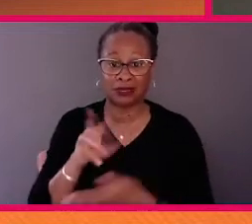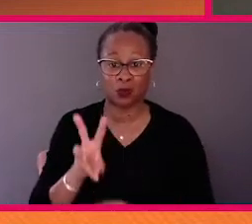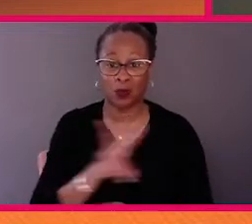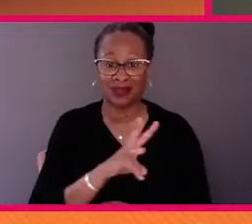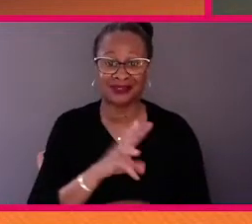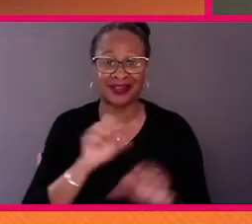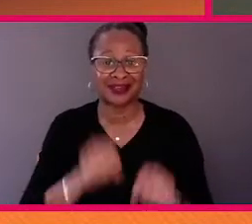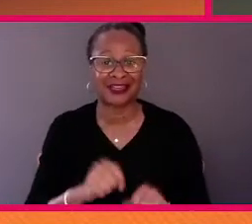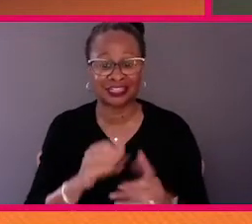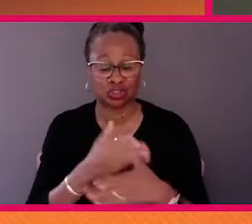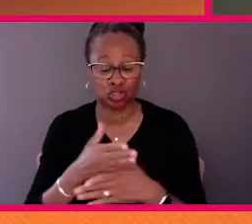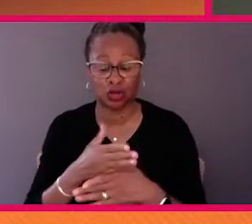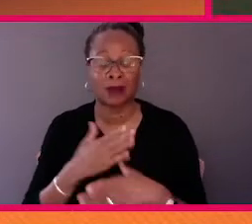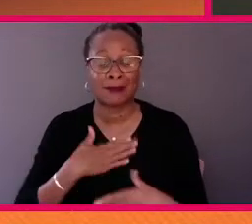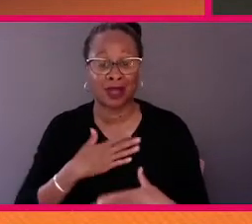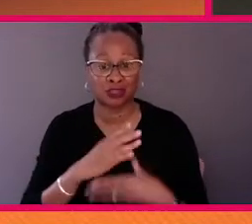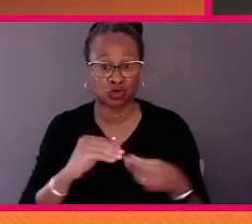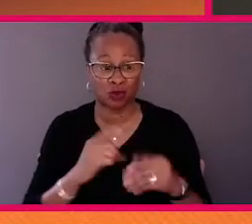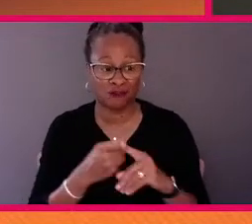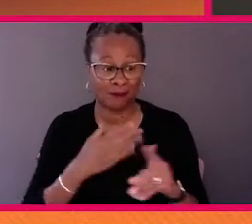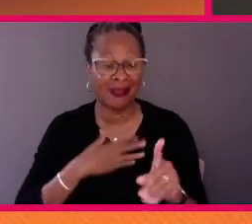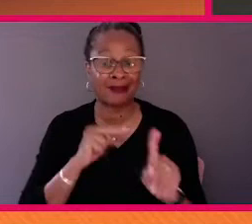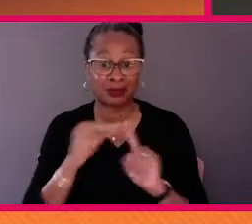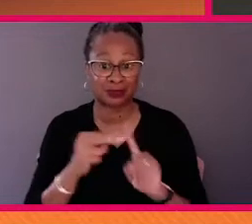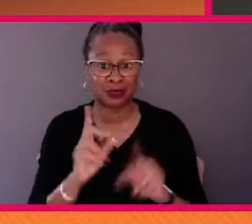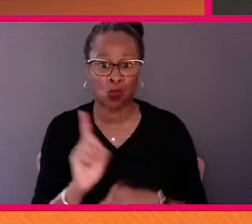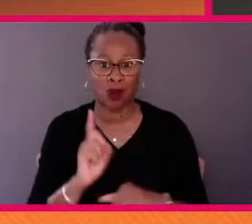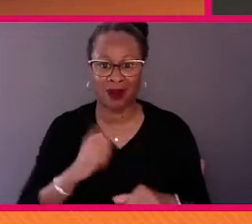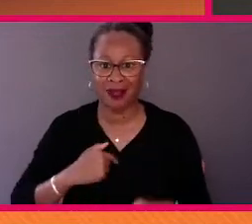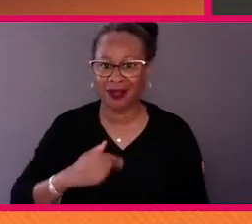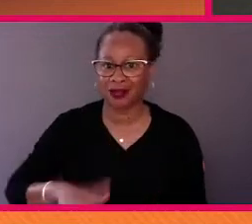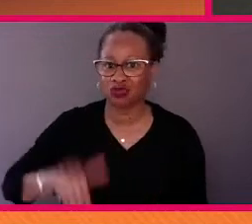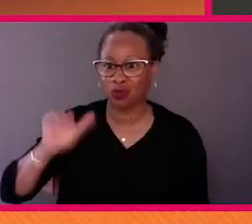the Midwest, but it is a